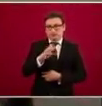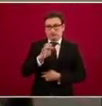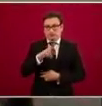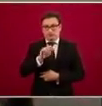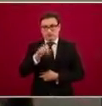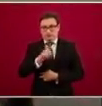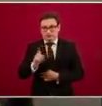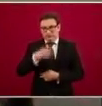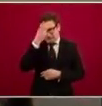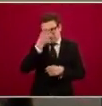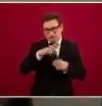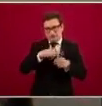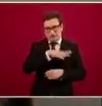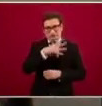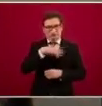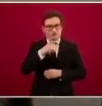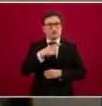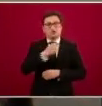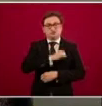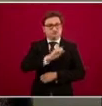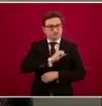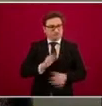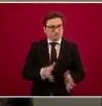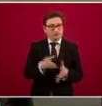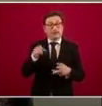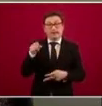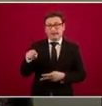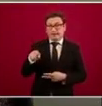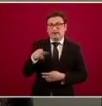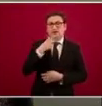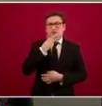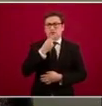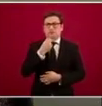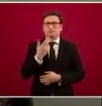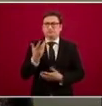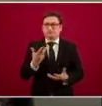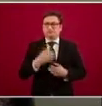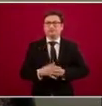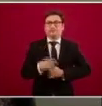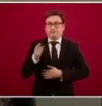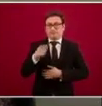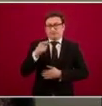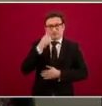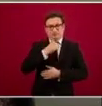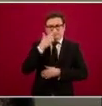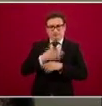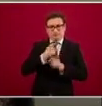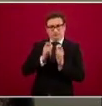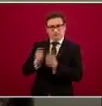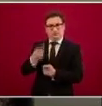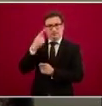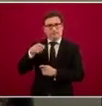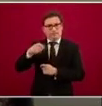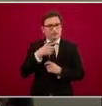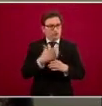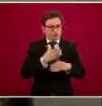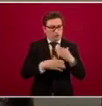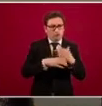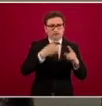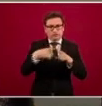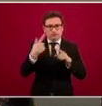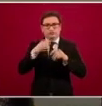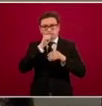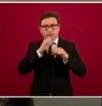Epidemiology. We also have the General Director of the Center for the Promotion of Health, and he's